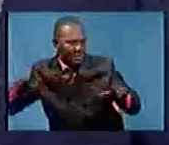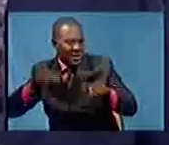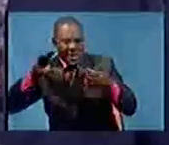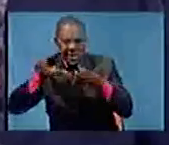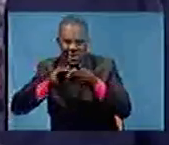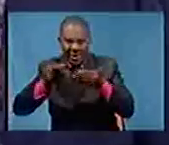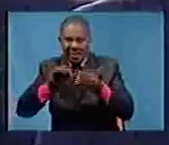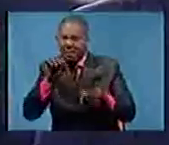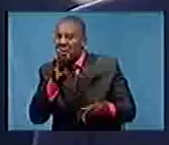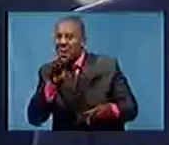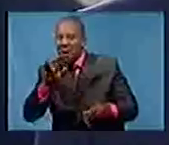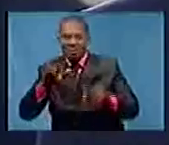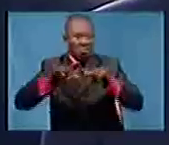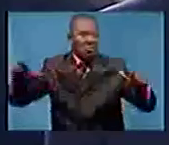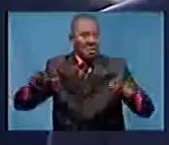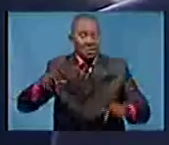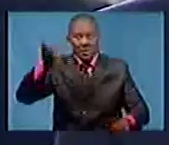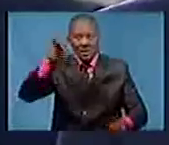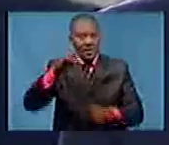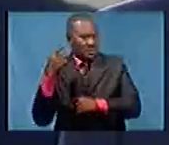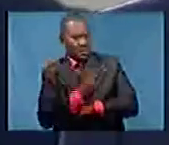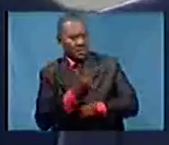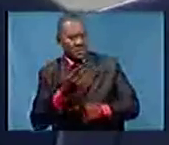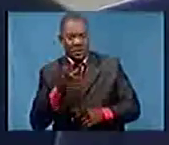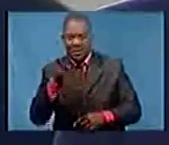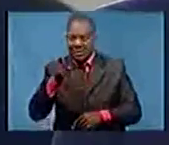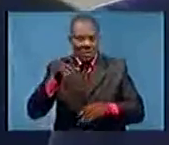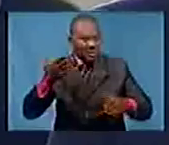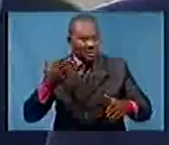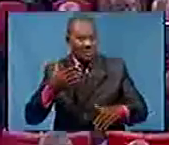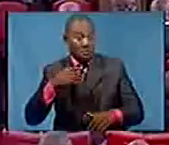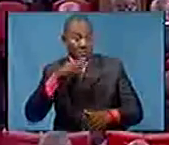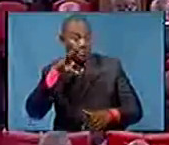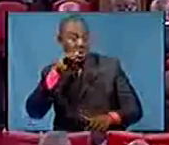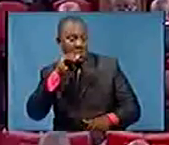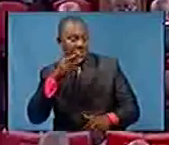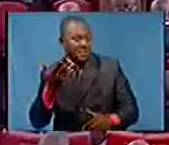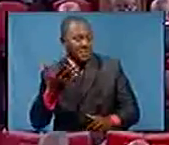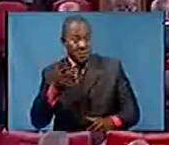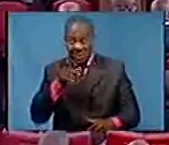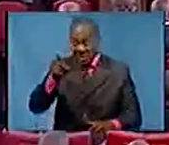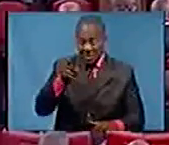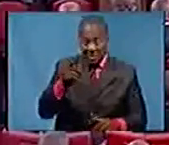studio that day when he acted those words?